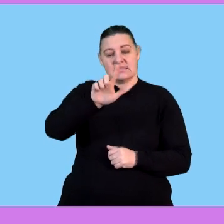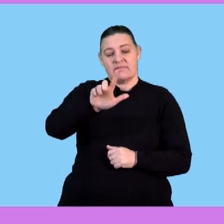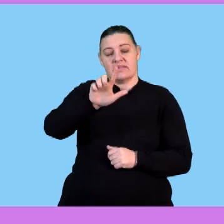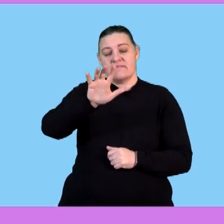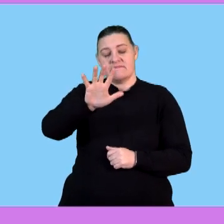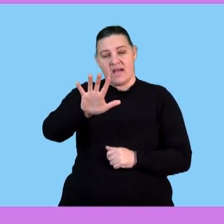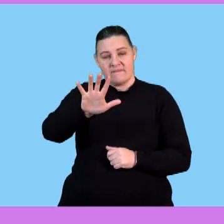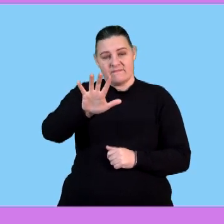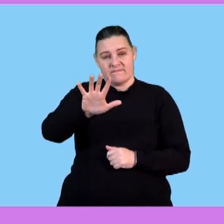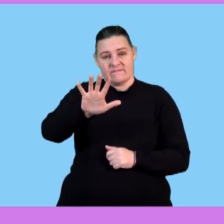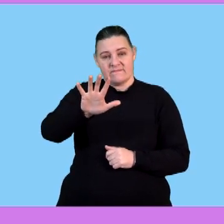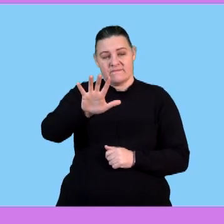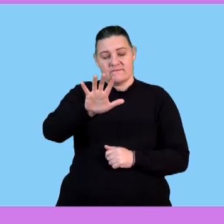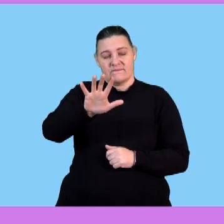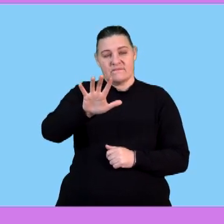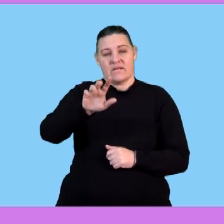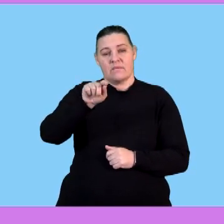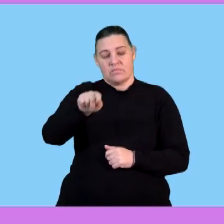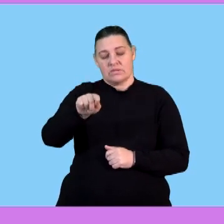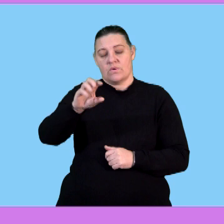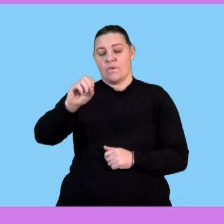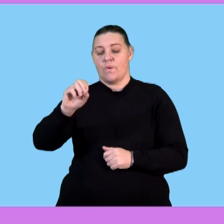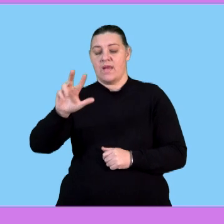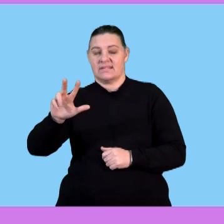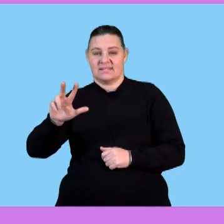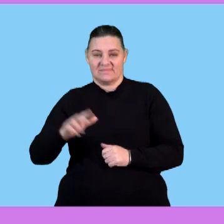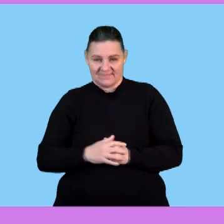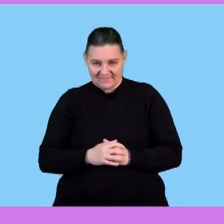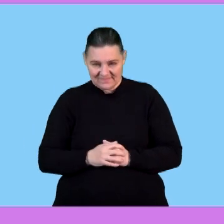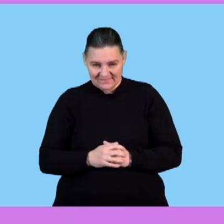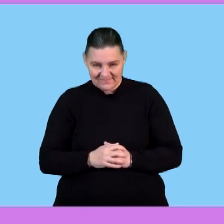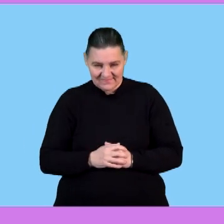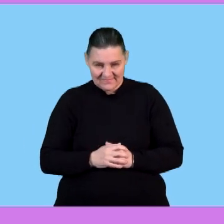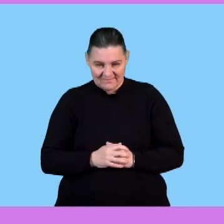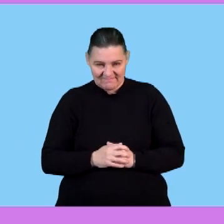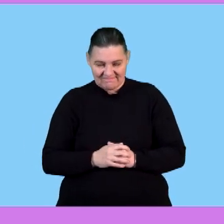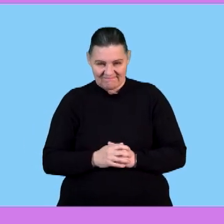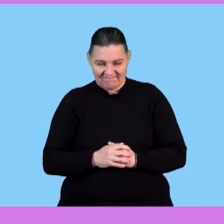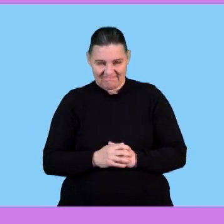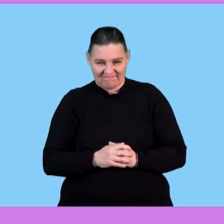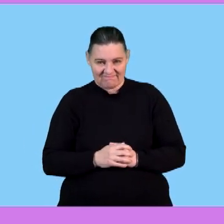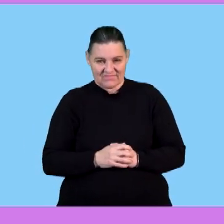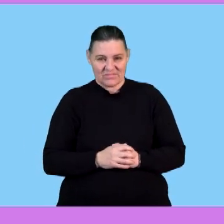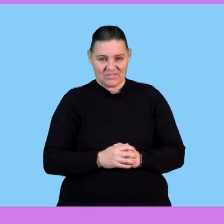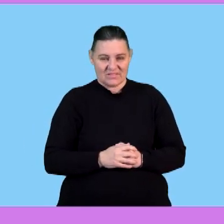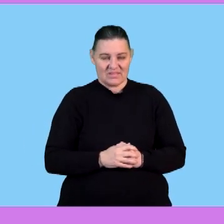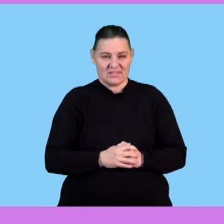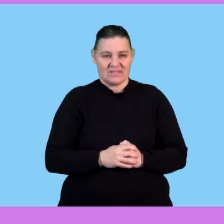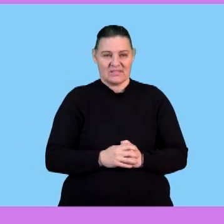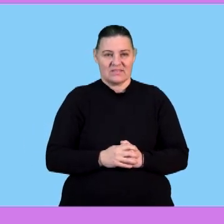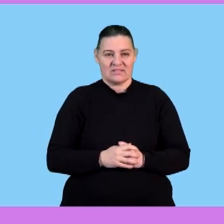4,875 rand and 8 cents. There we go.